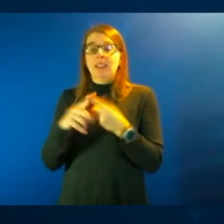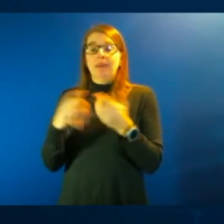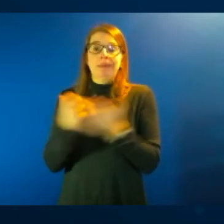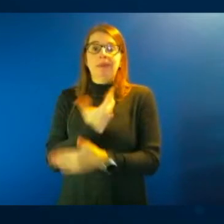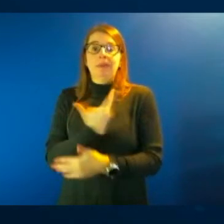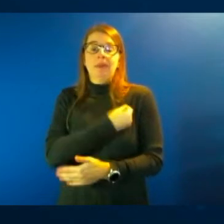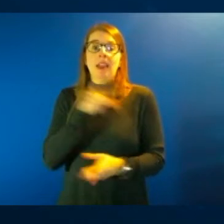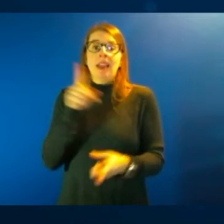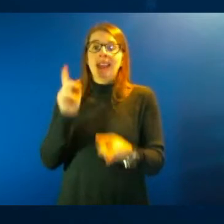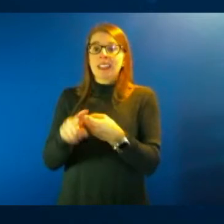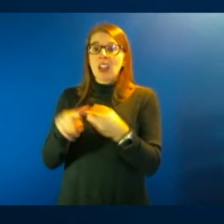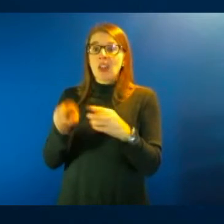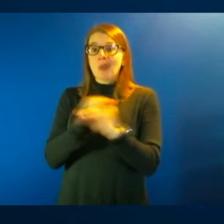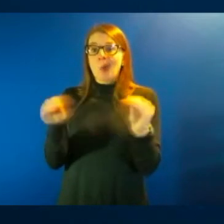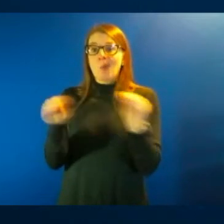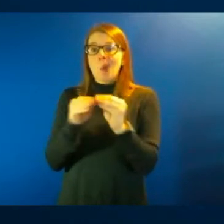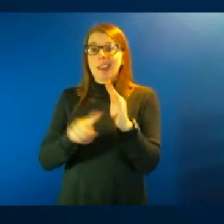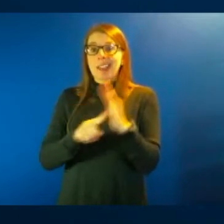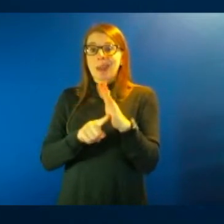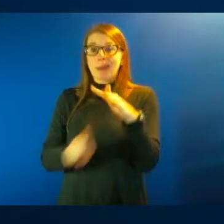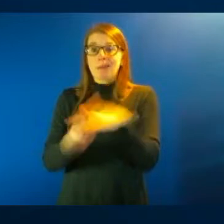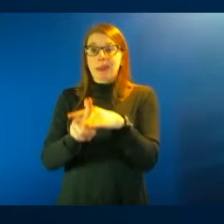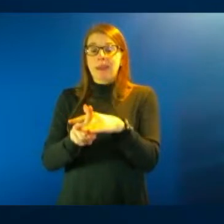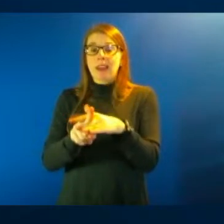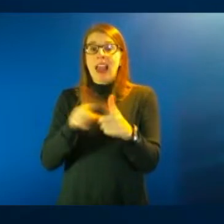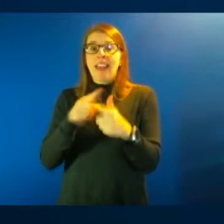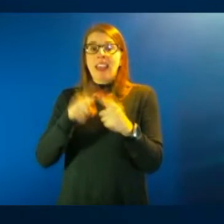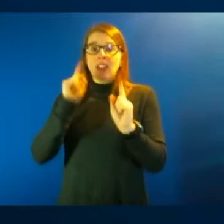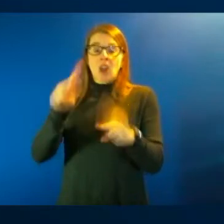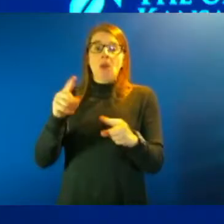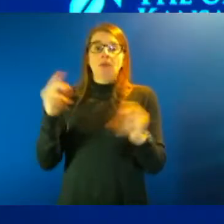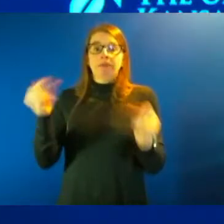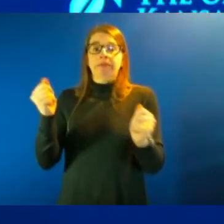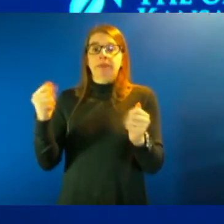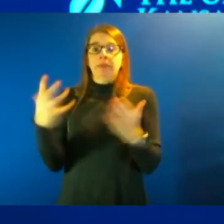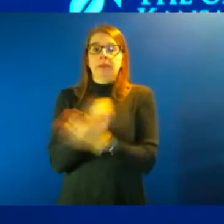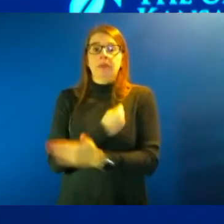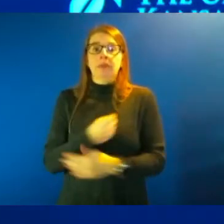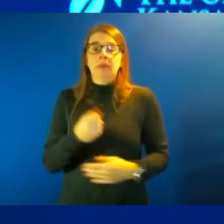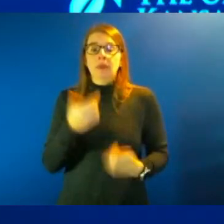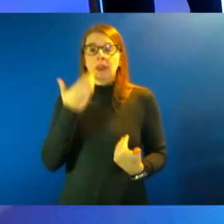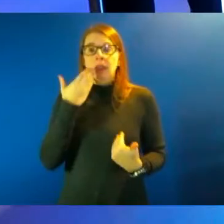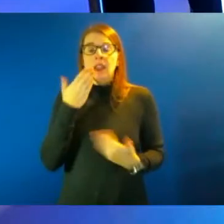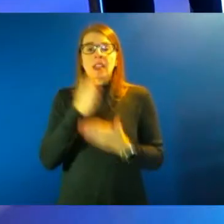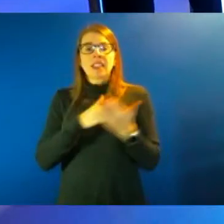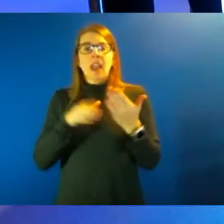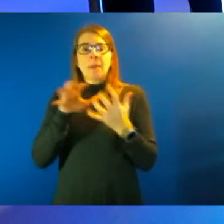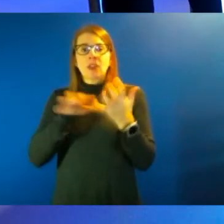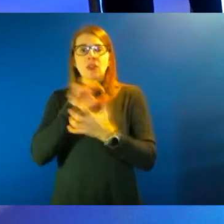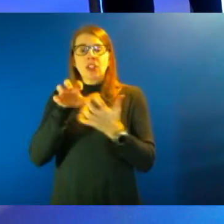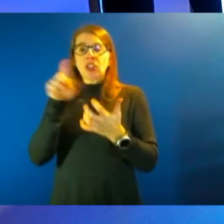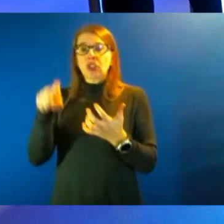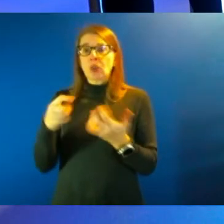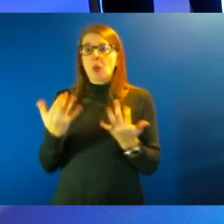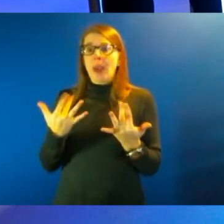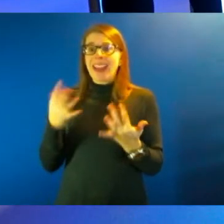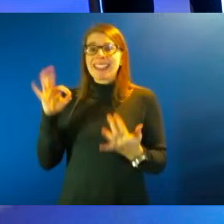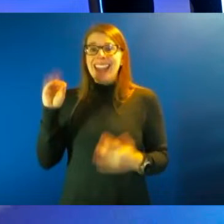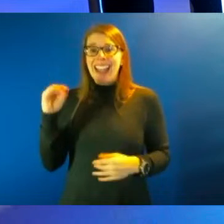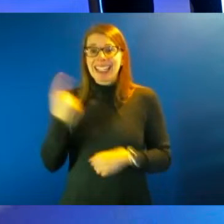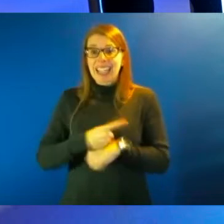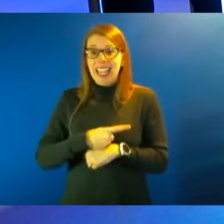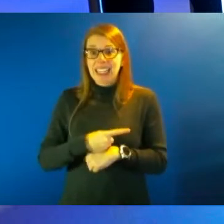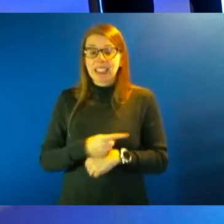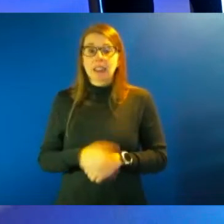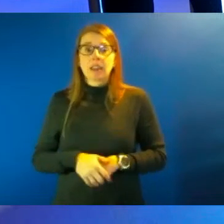until they're no longer symptomatic, and then they can go immediately. There was a bit of a confusion about should we wait 90 days? Yeah. And I think that was